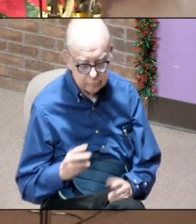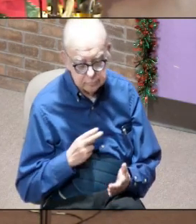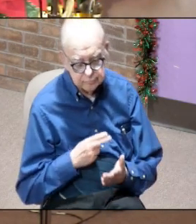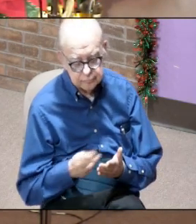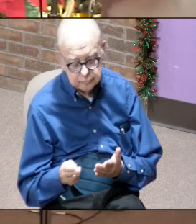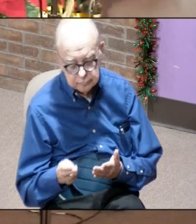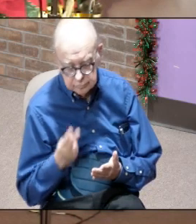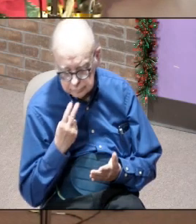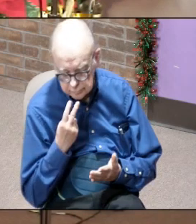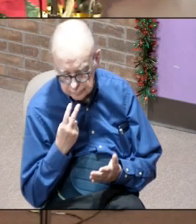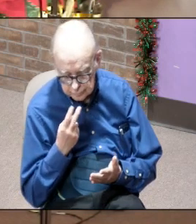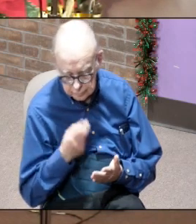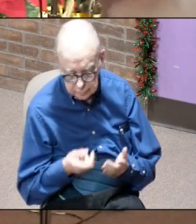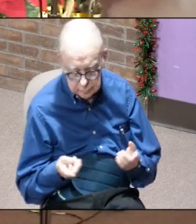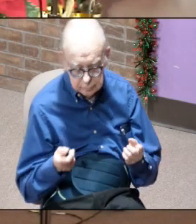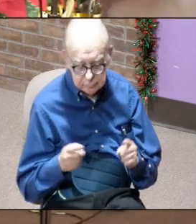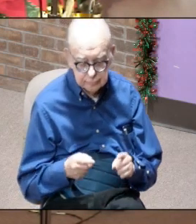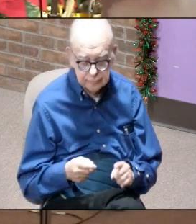at what happened during